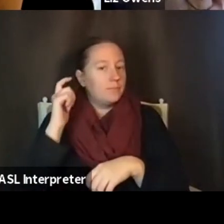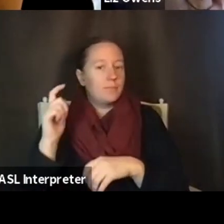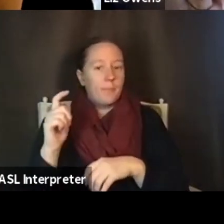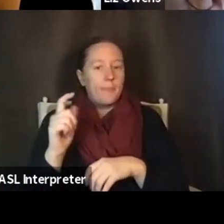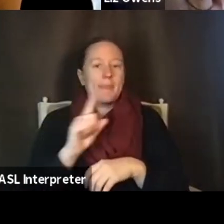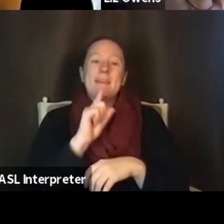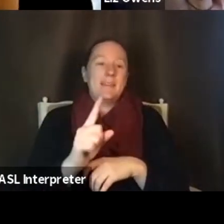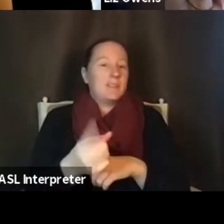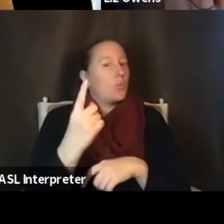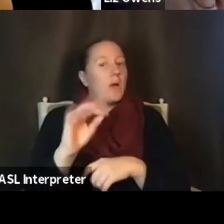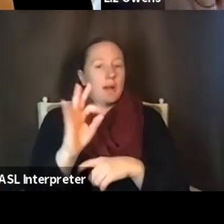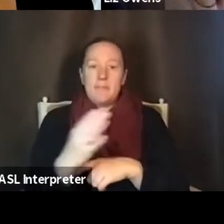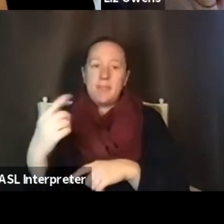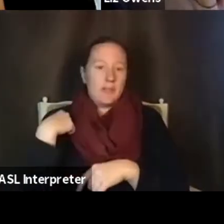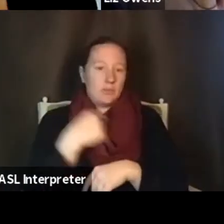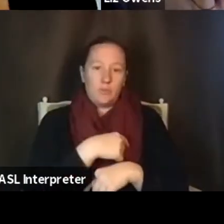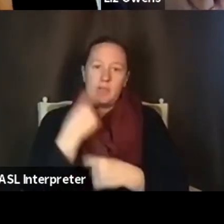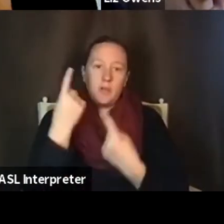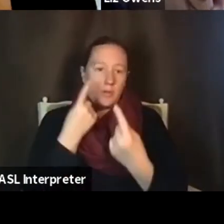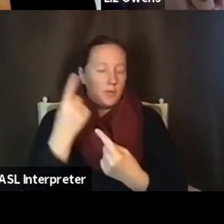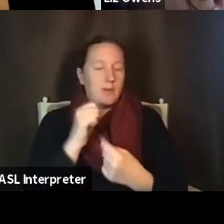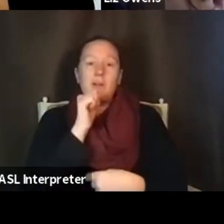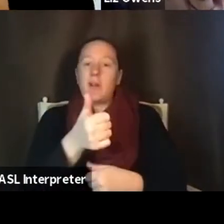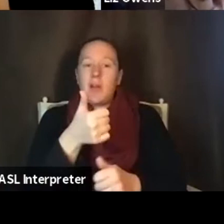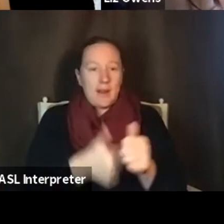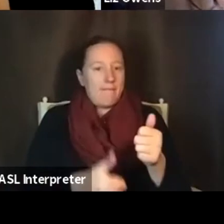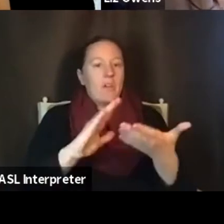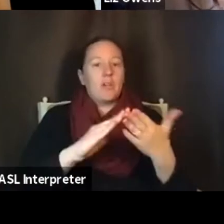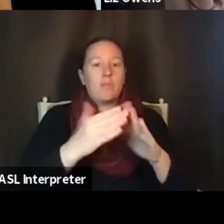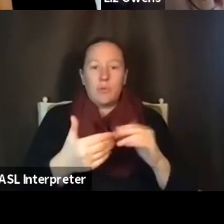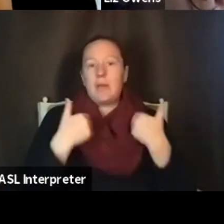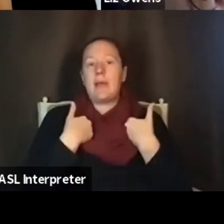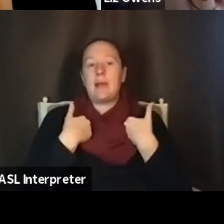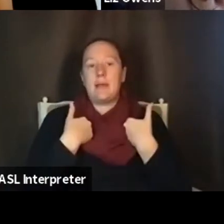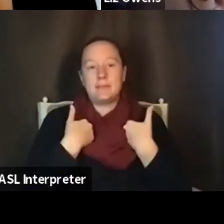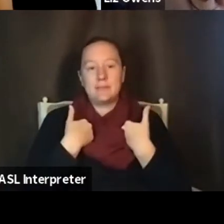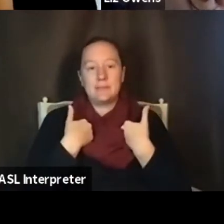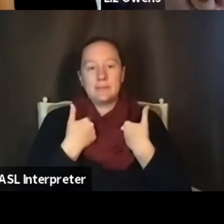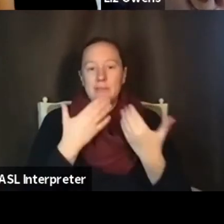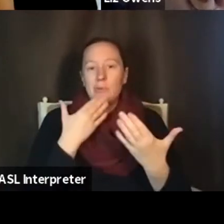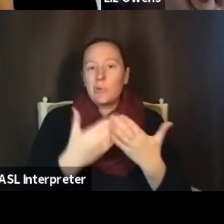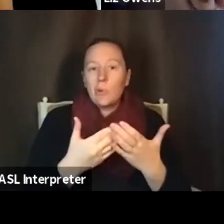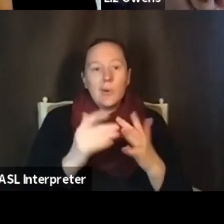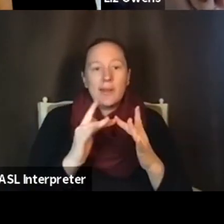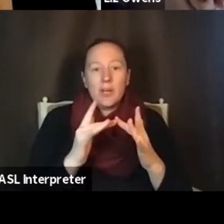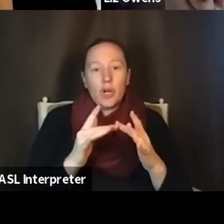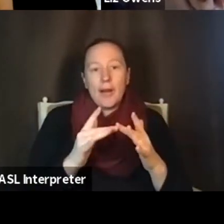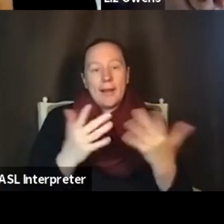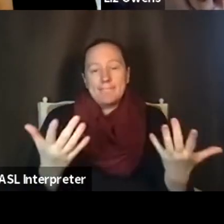it is one of the things that we're thinking about. We know that not every community around the state has good broadband coverage.